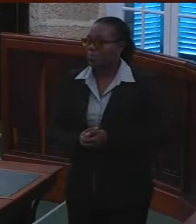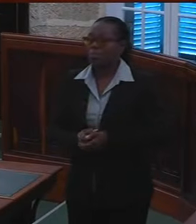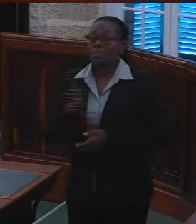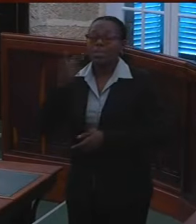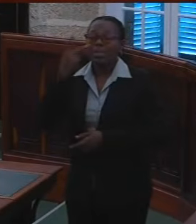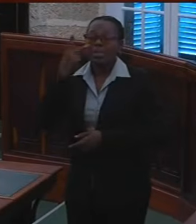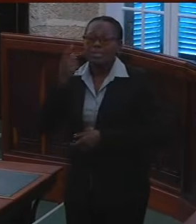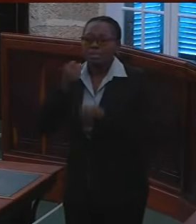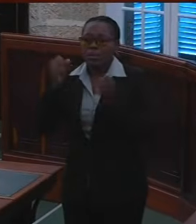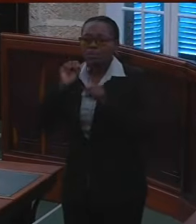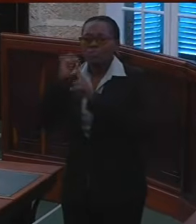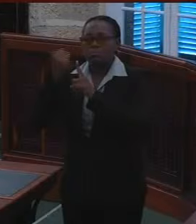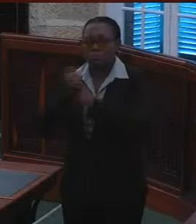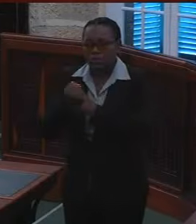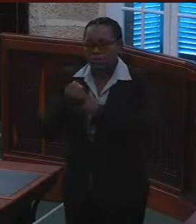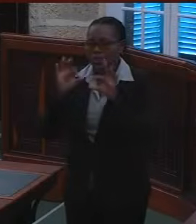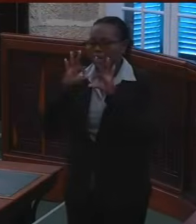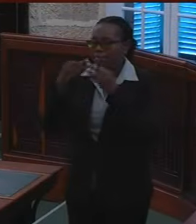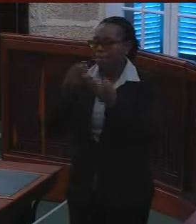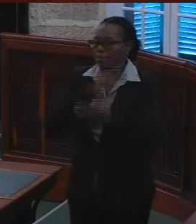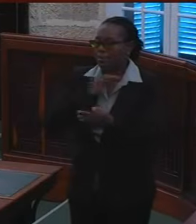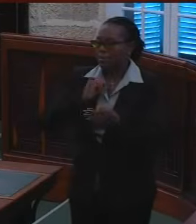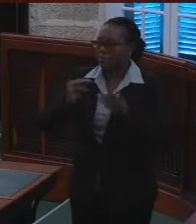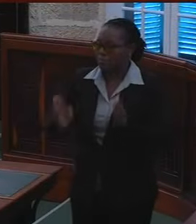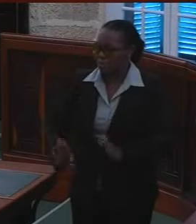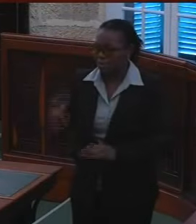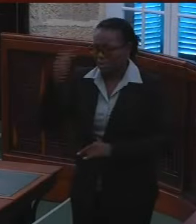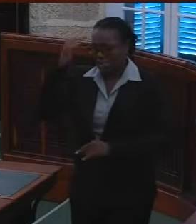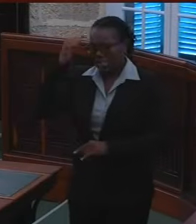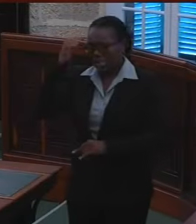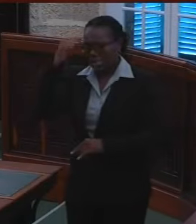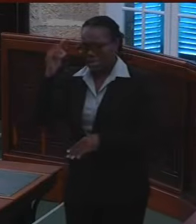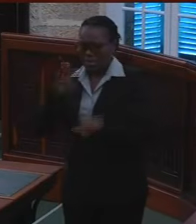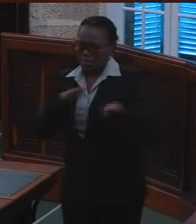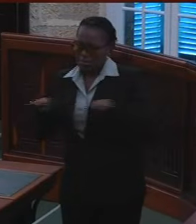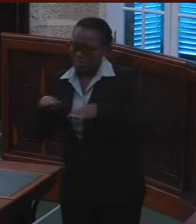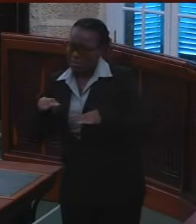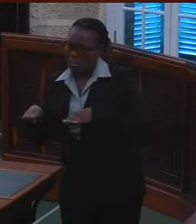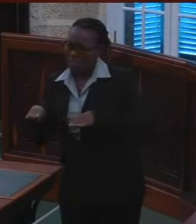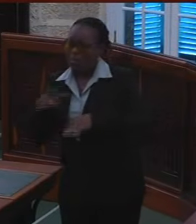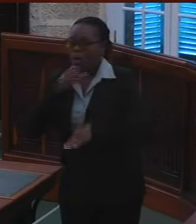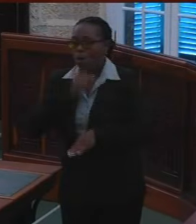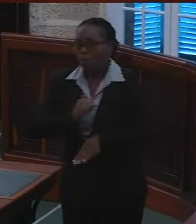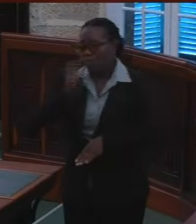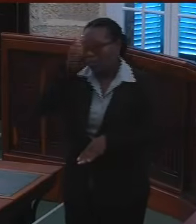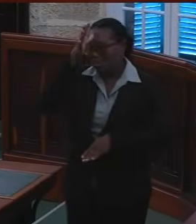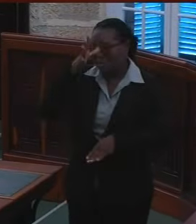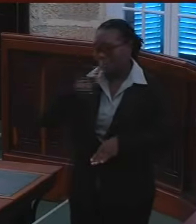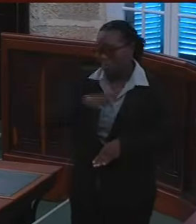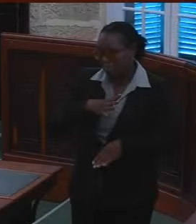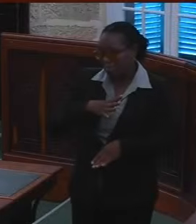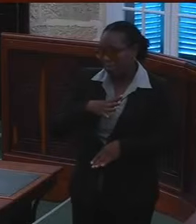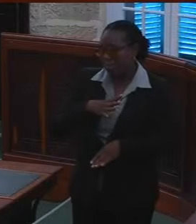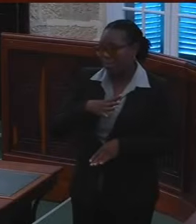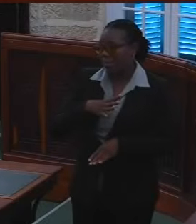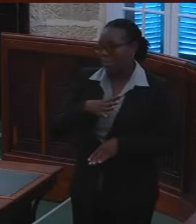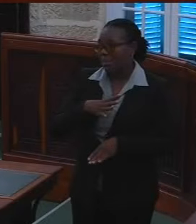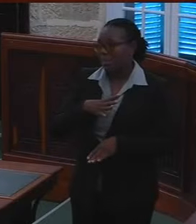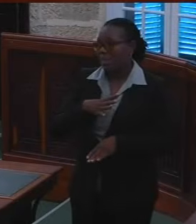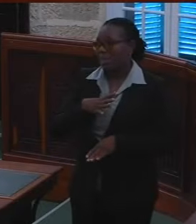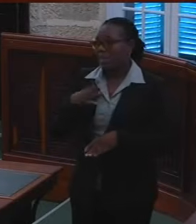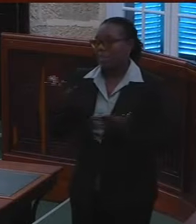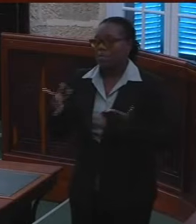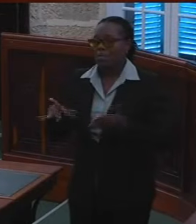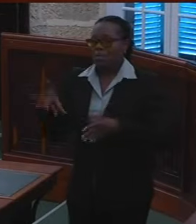of situations where family members are very concerned about the behavior of older men when they find themselves in